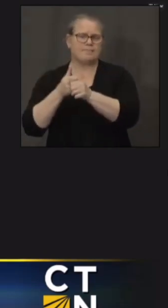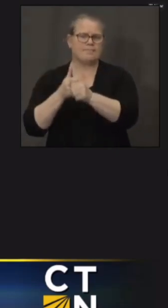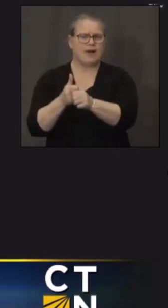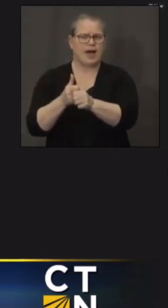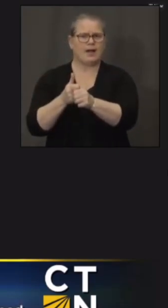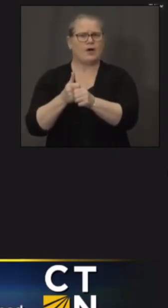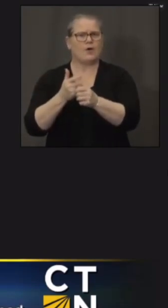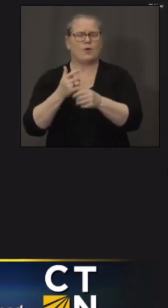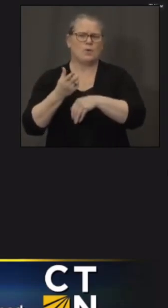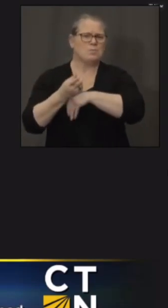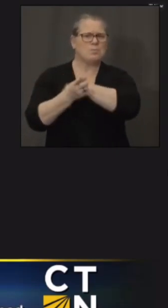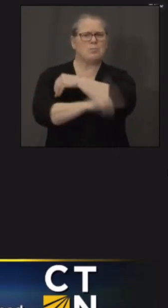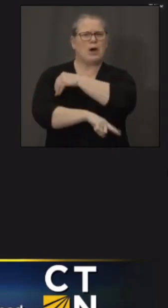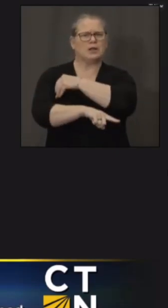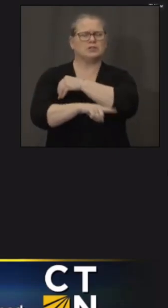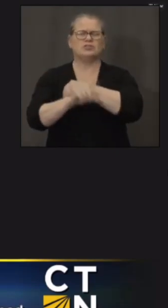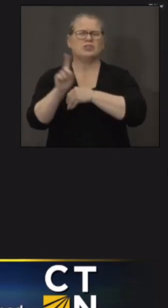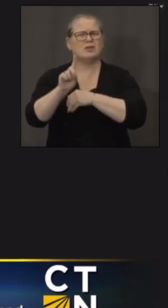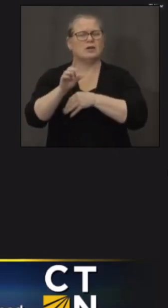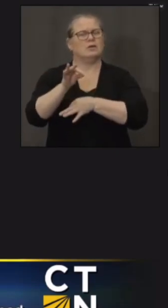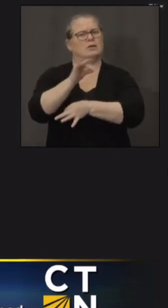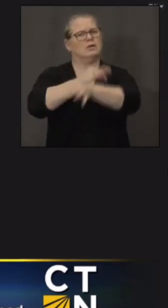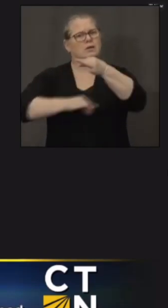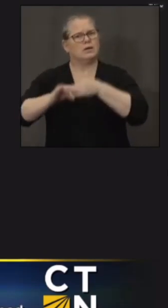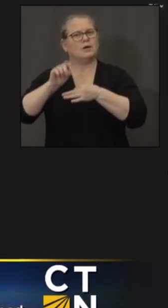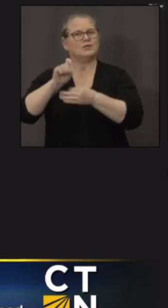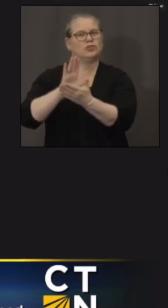businesses at this time?